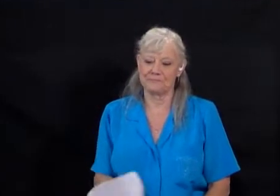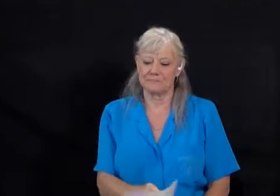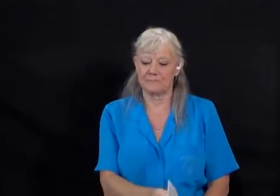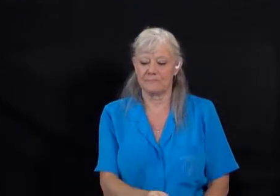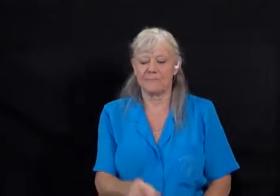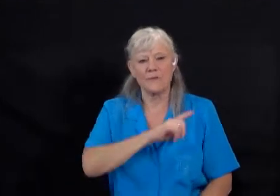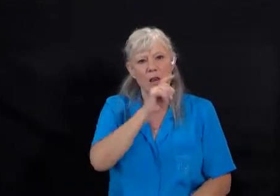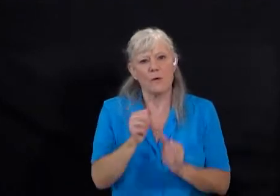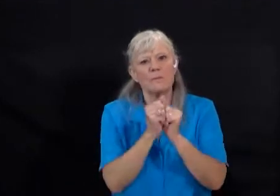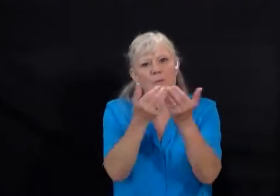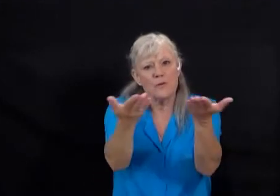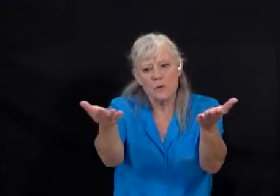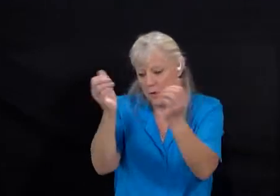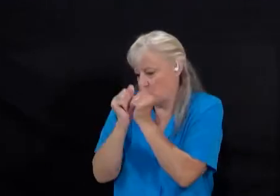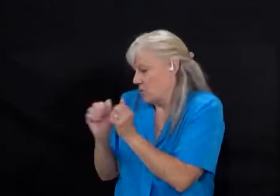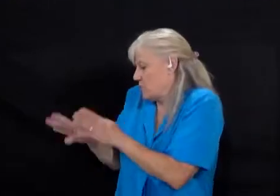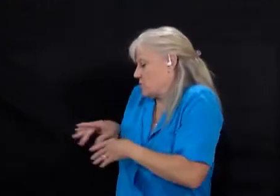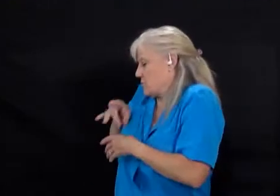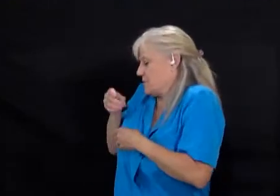The Lord be with you.